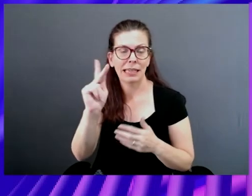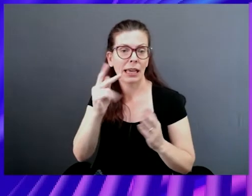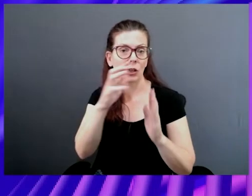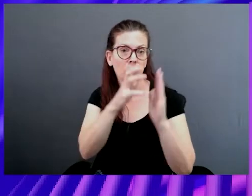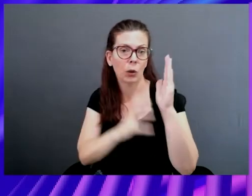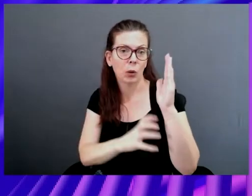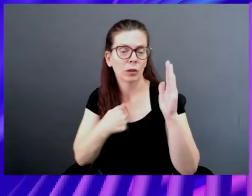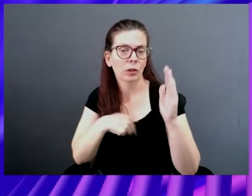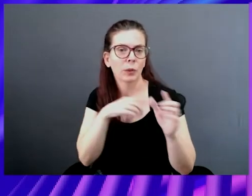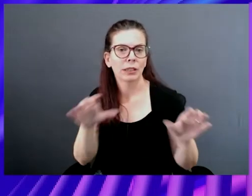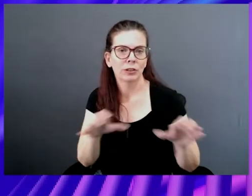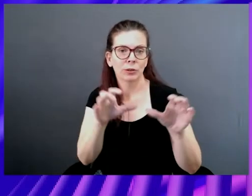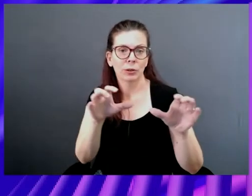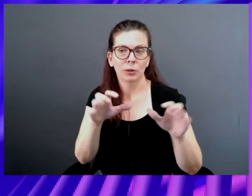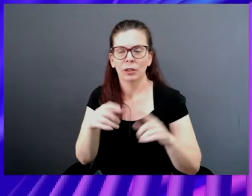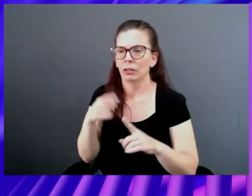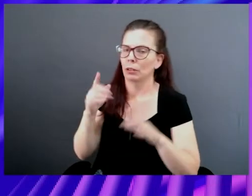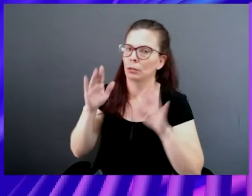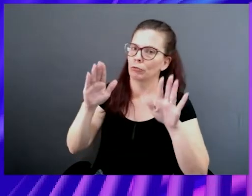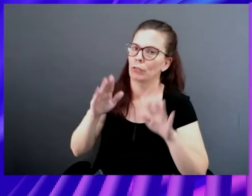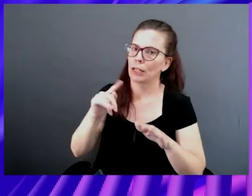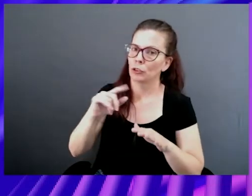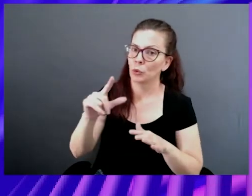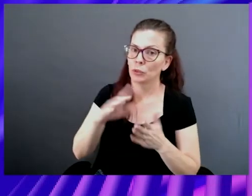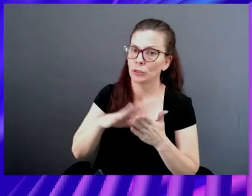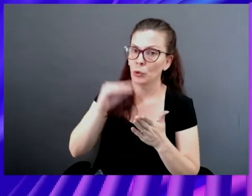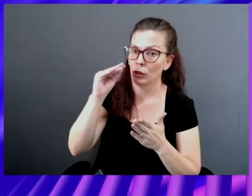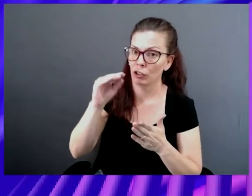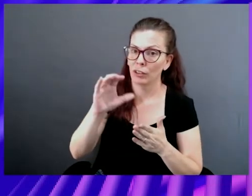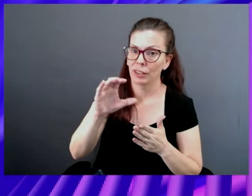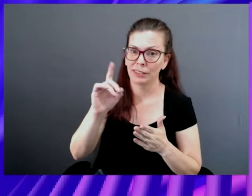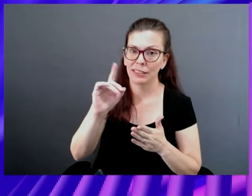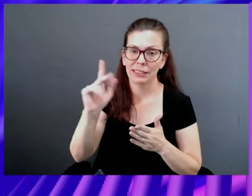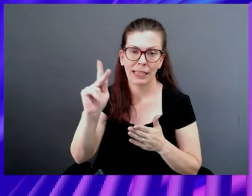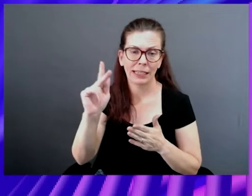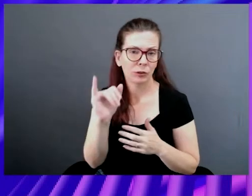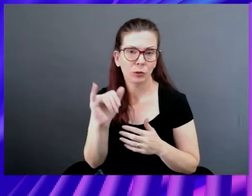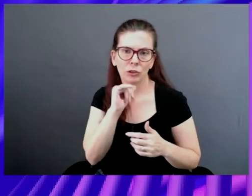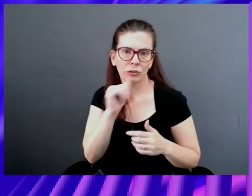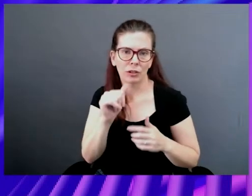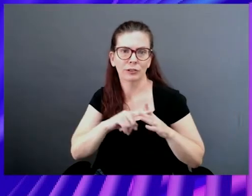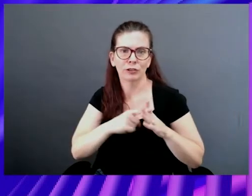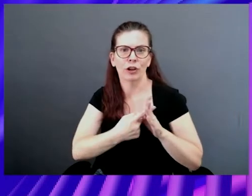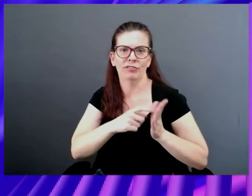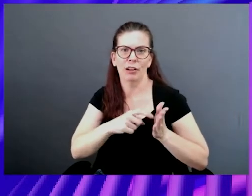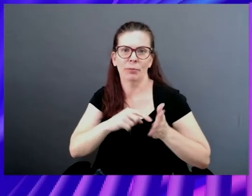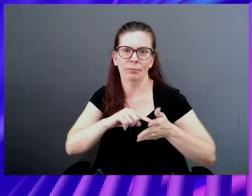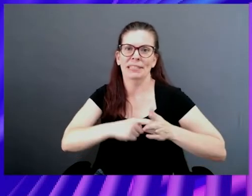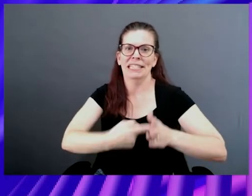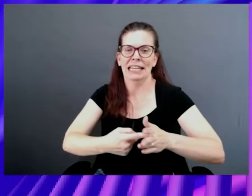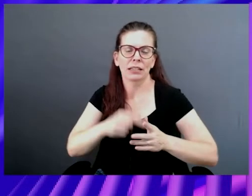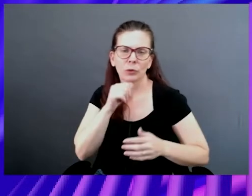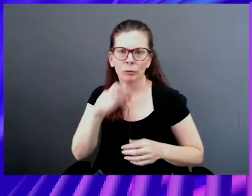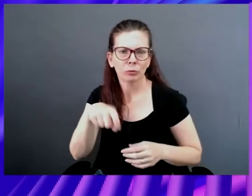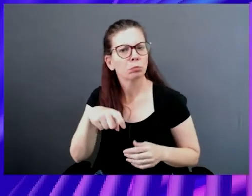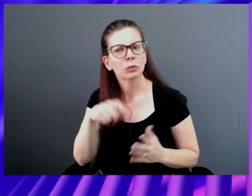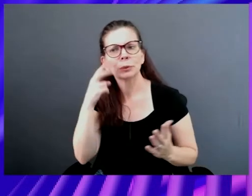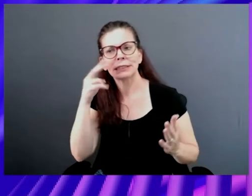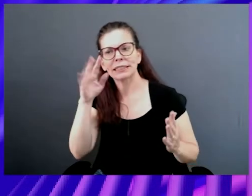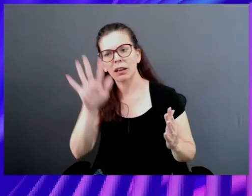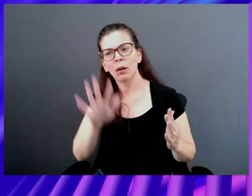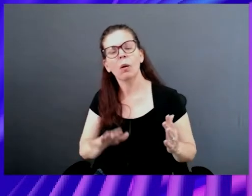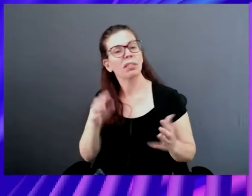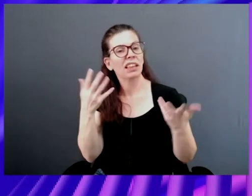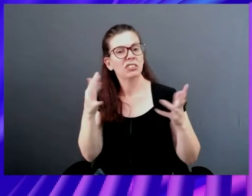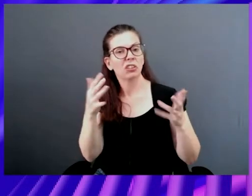right, and it's a great tool for learning the CDK because you don't have to start from scratch. You can see this is all that it took to do it.